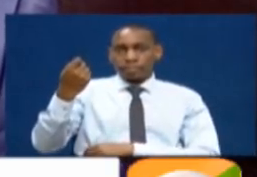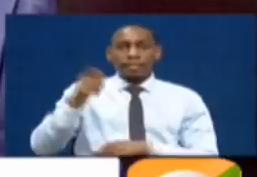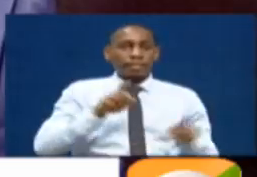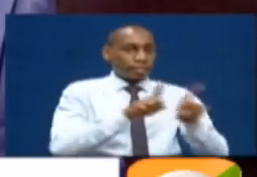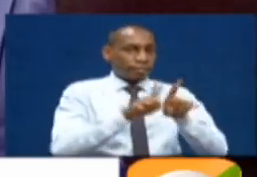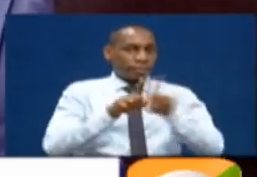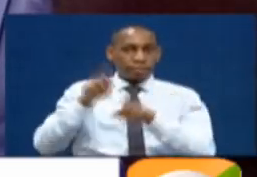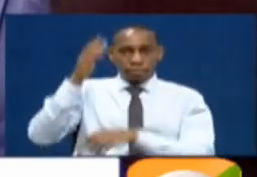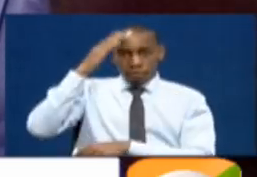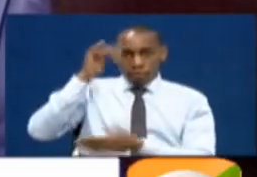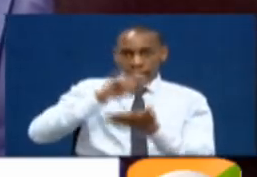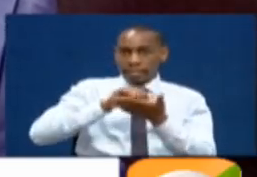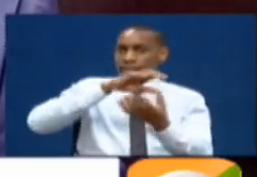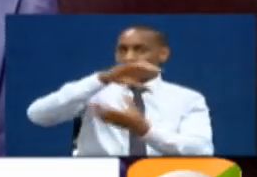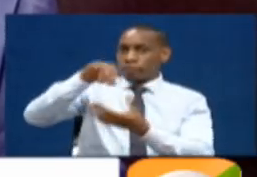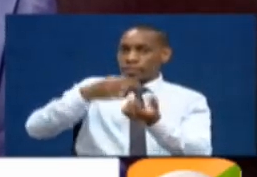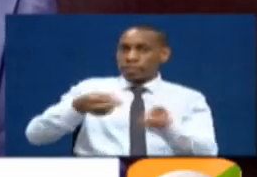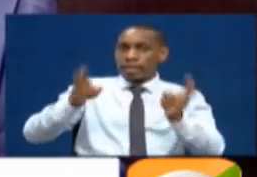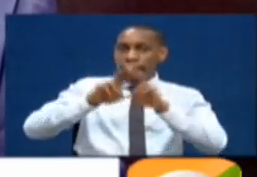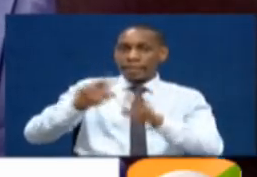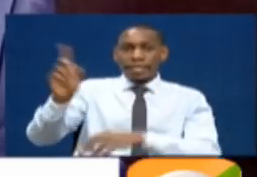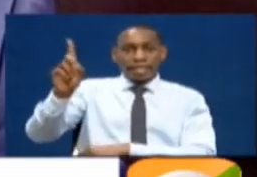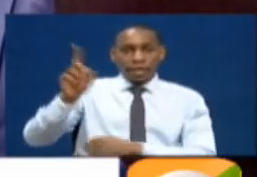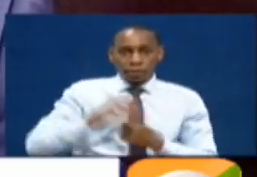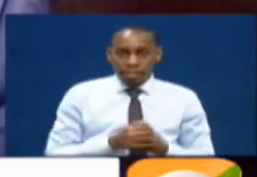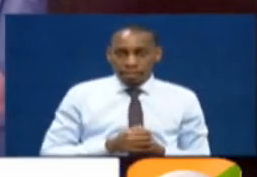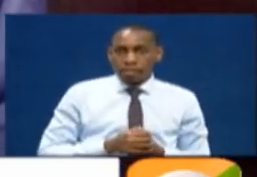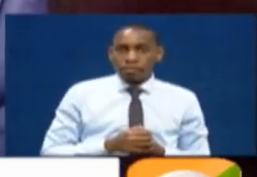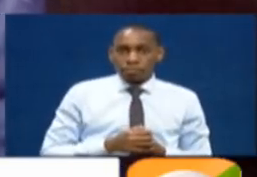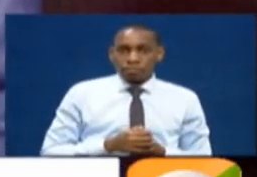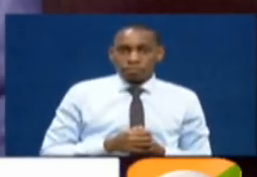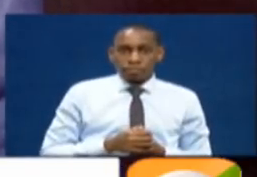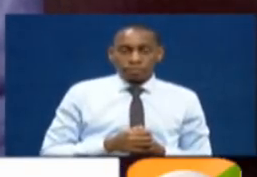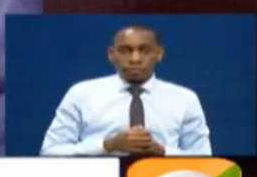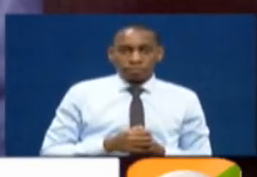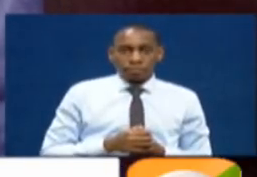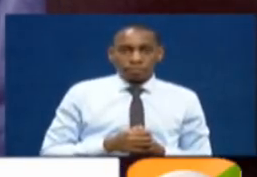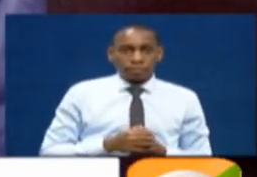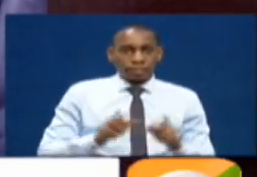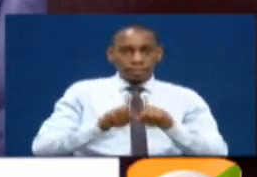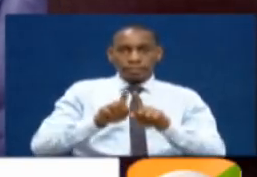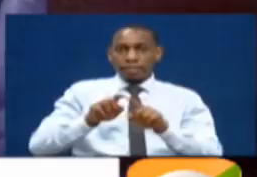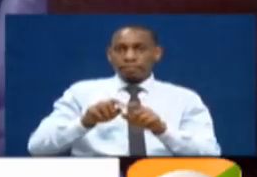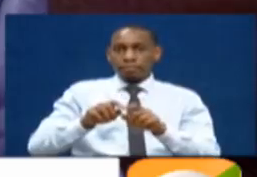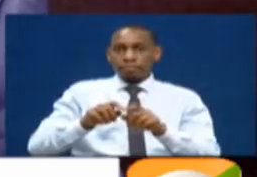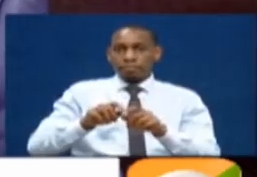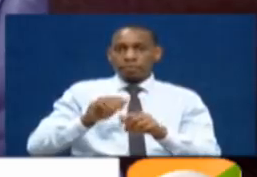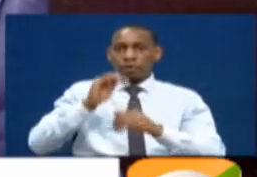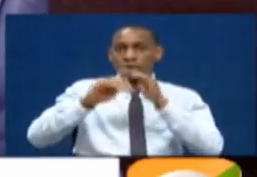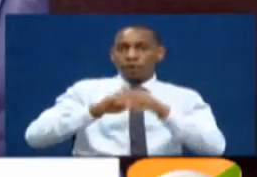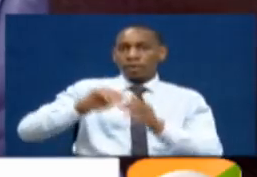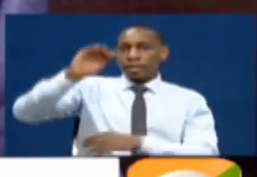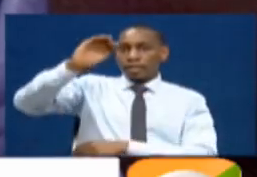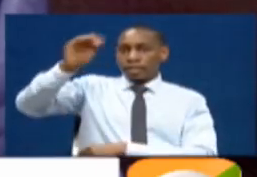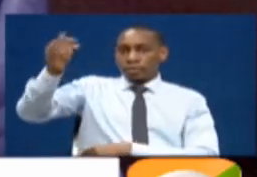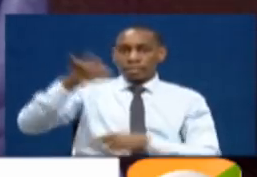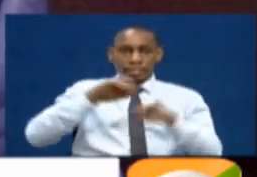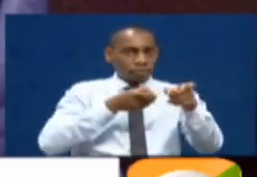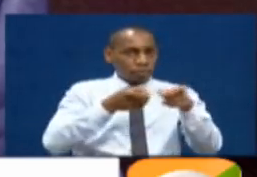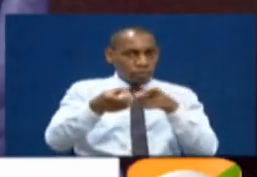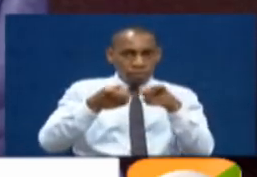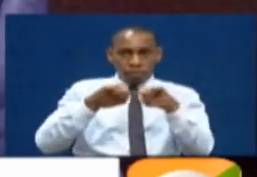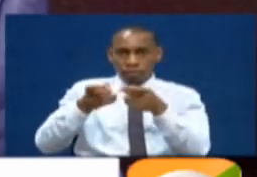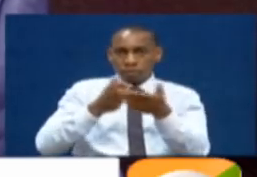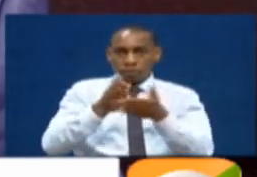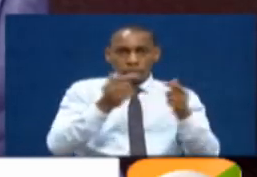know the chaos that's happening in our capital city. Yeah. And in a lot of these places, these urban counties are being ran by